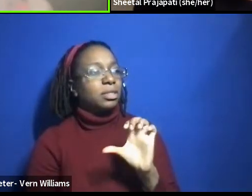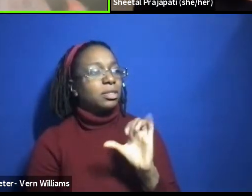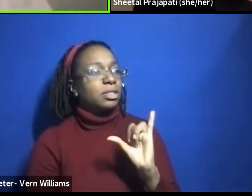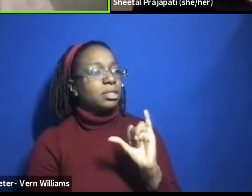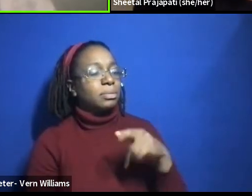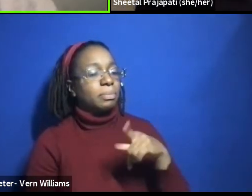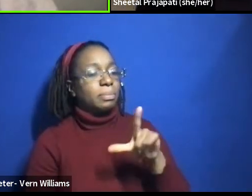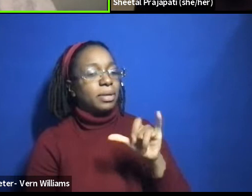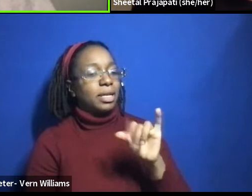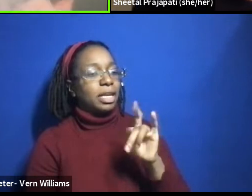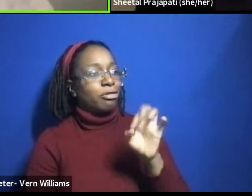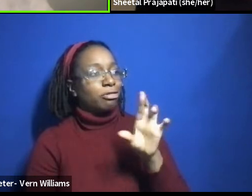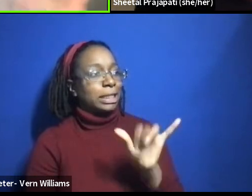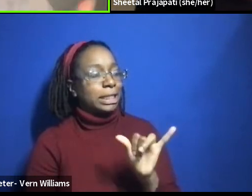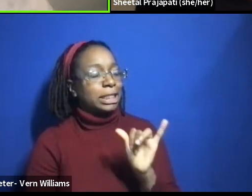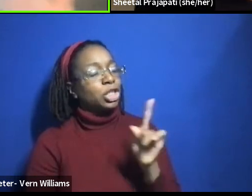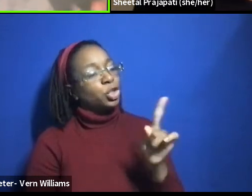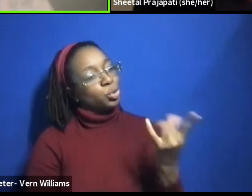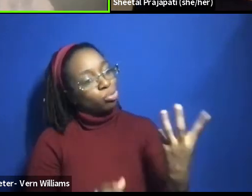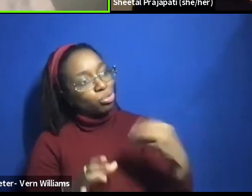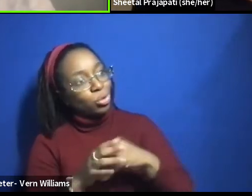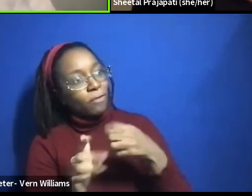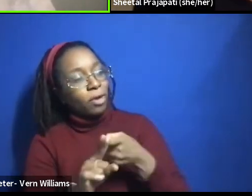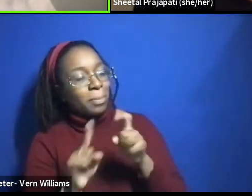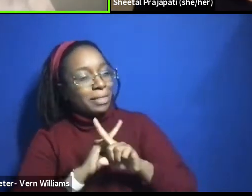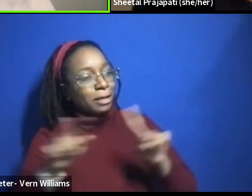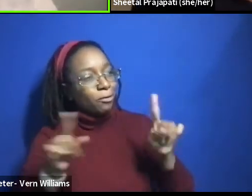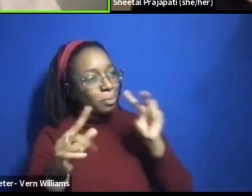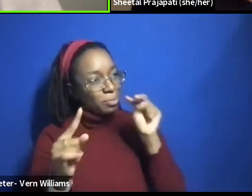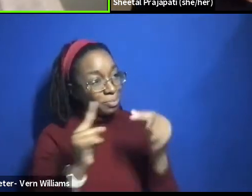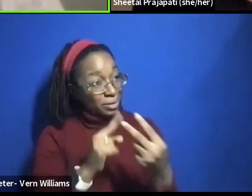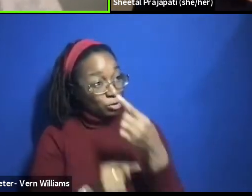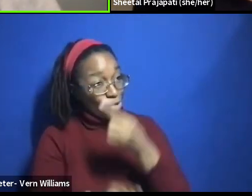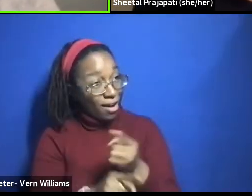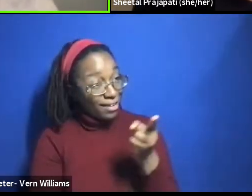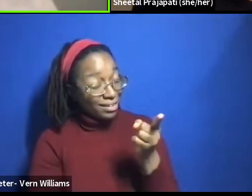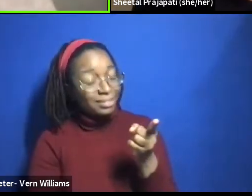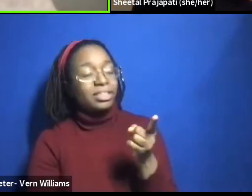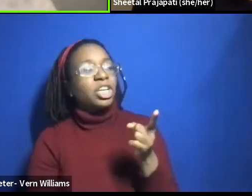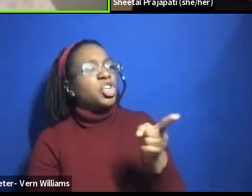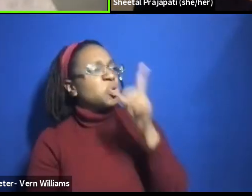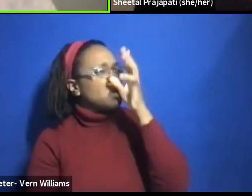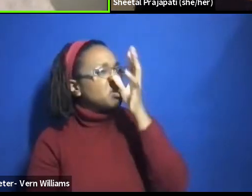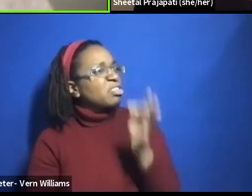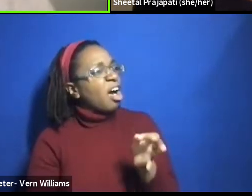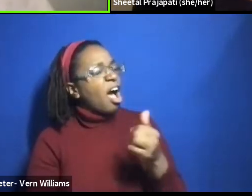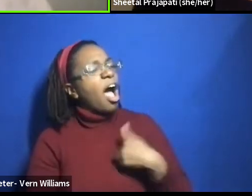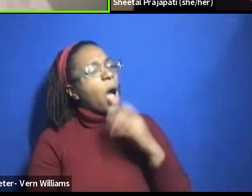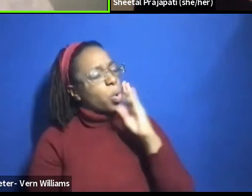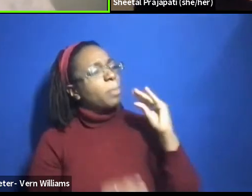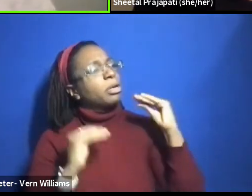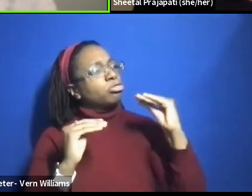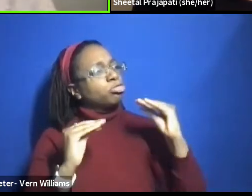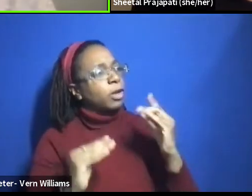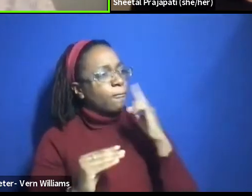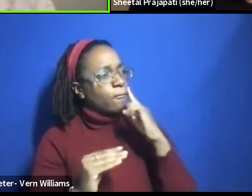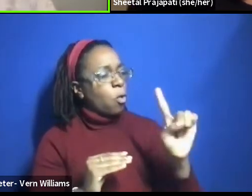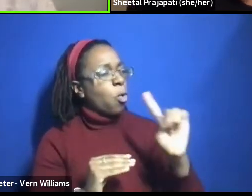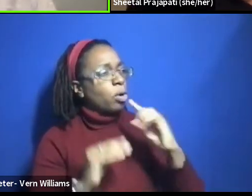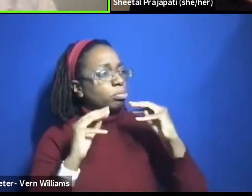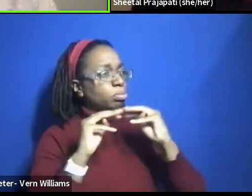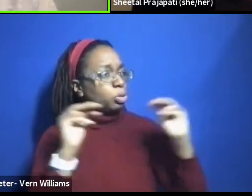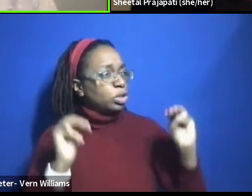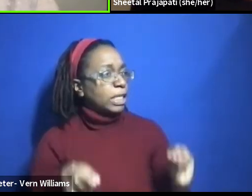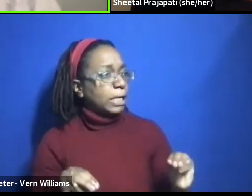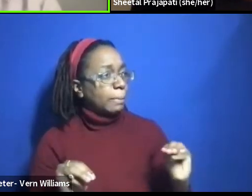kind of unexpected place, right? Like, or it's not, that was not, yeah. It was not that you said, I'm going to be a museum educator. You know, like I never ever said I was